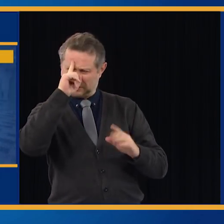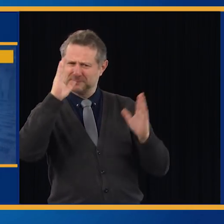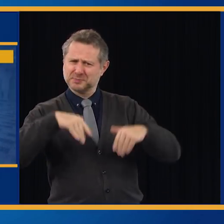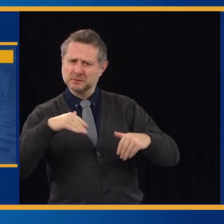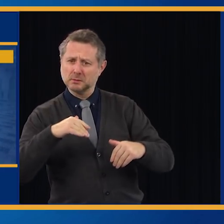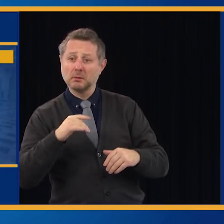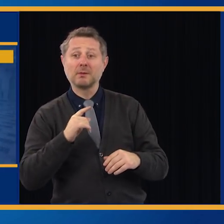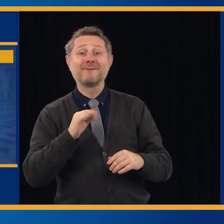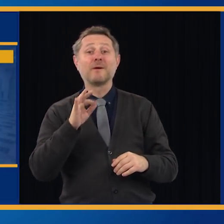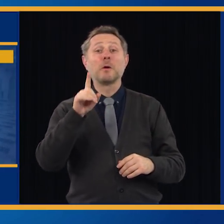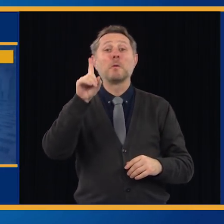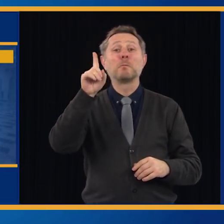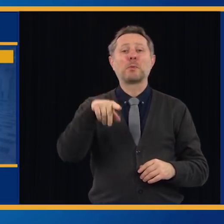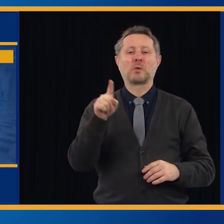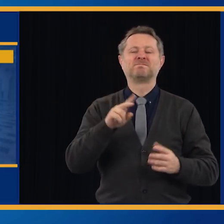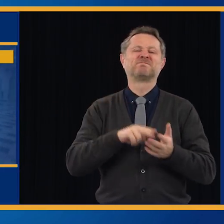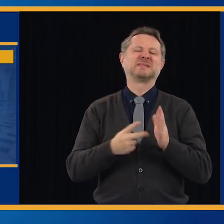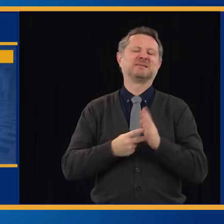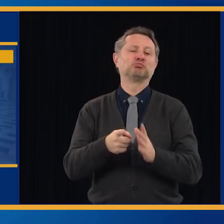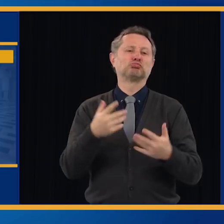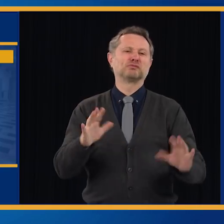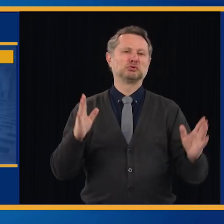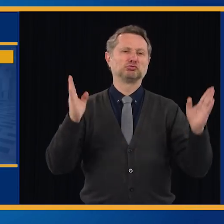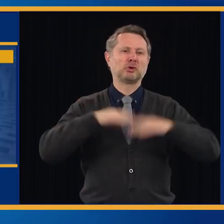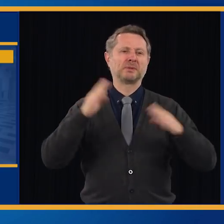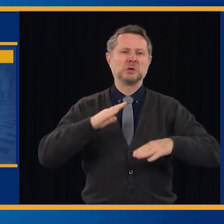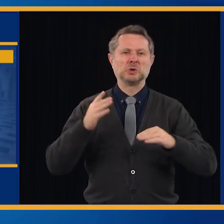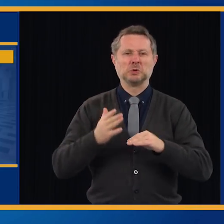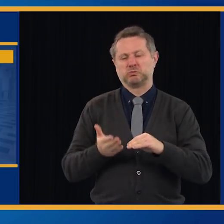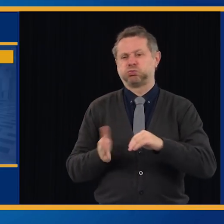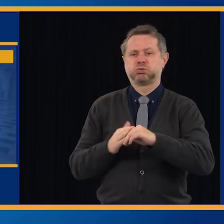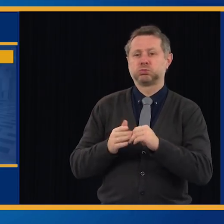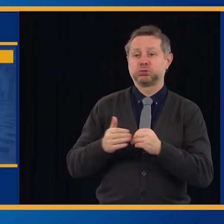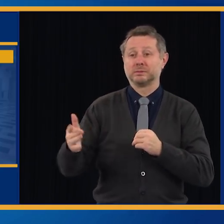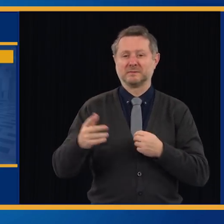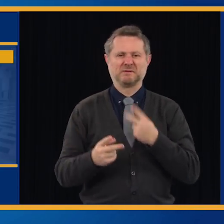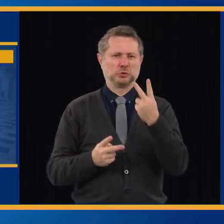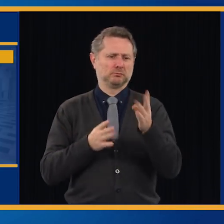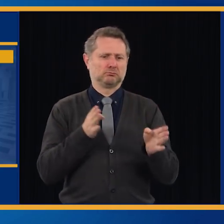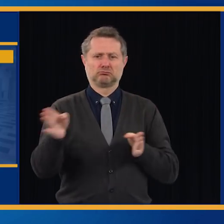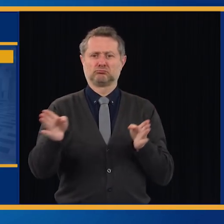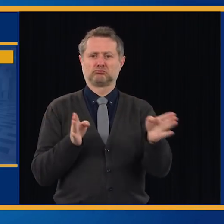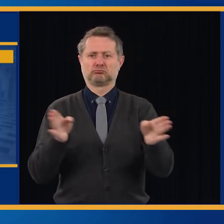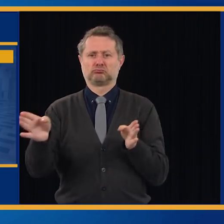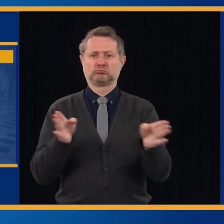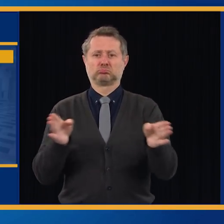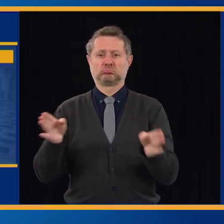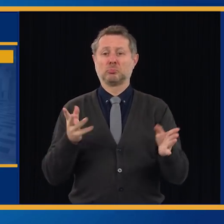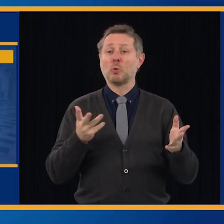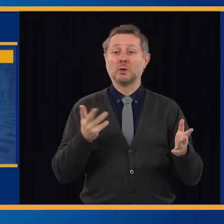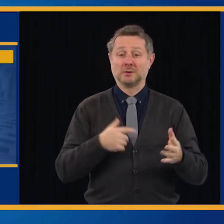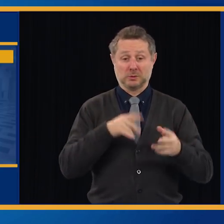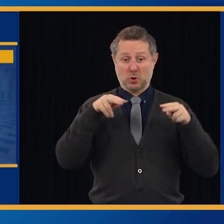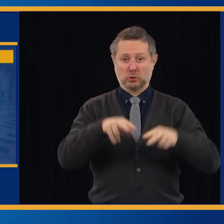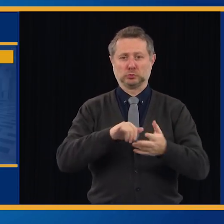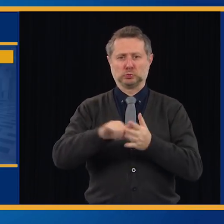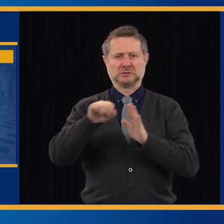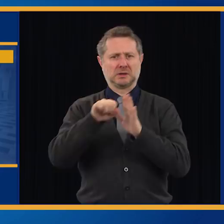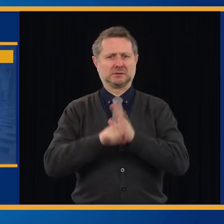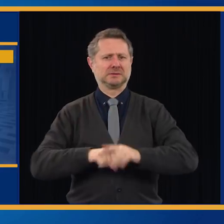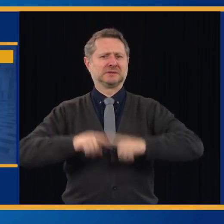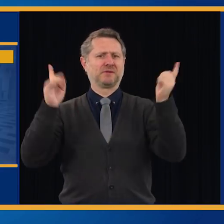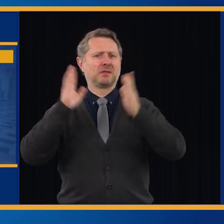trouble. So those are the two main data points. If you look at the state, and this state is different than most states.